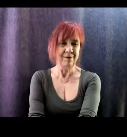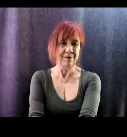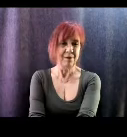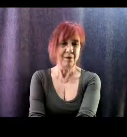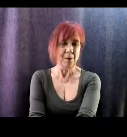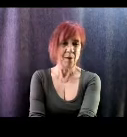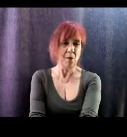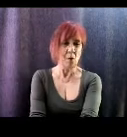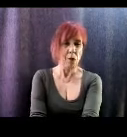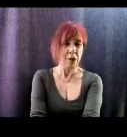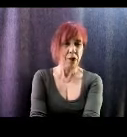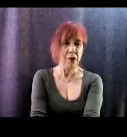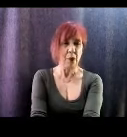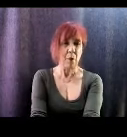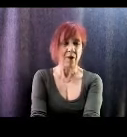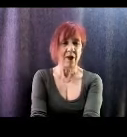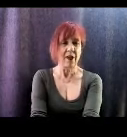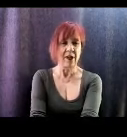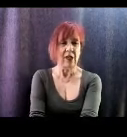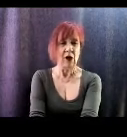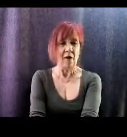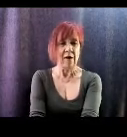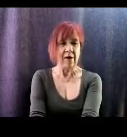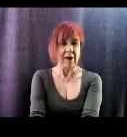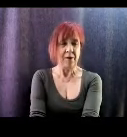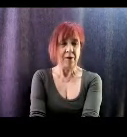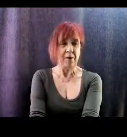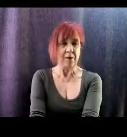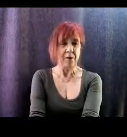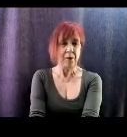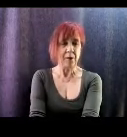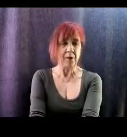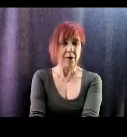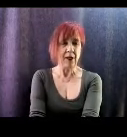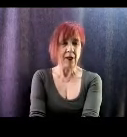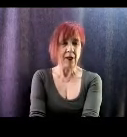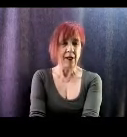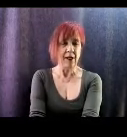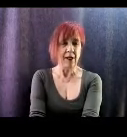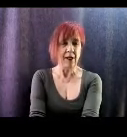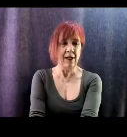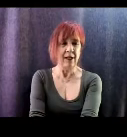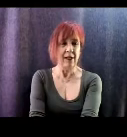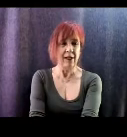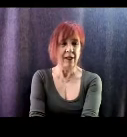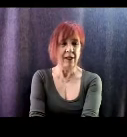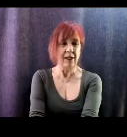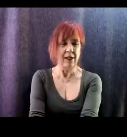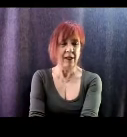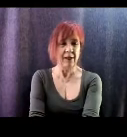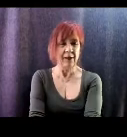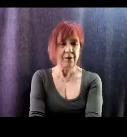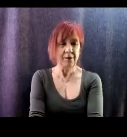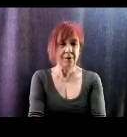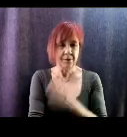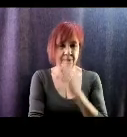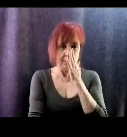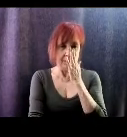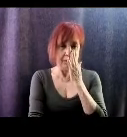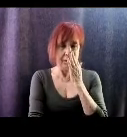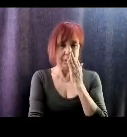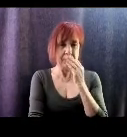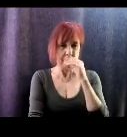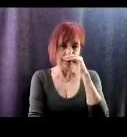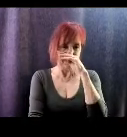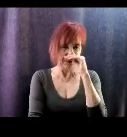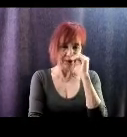Well, I met David in the mid-1990s, several years ago. And at that time, I was the coordinator